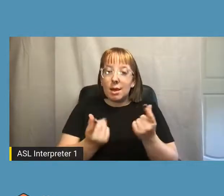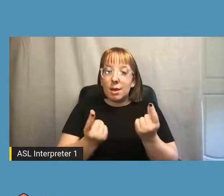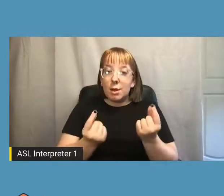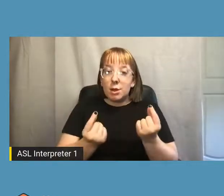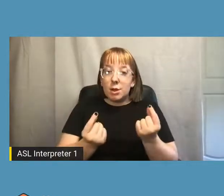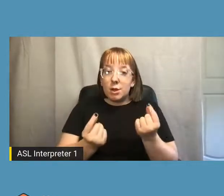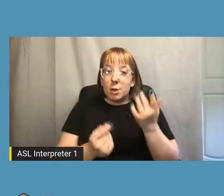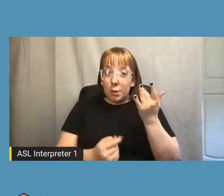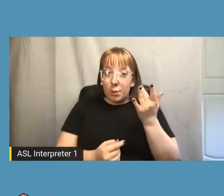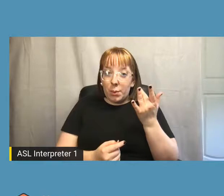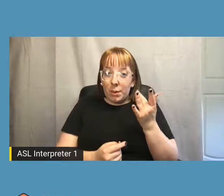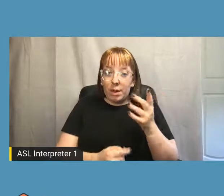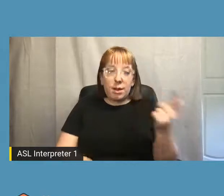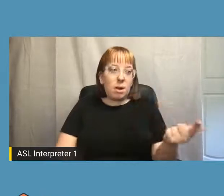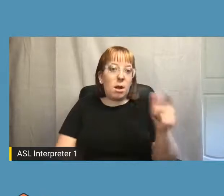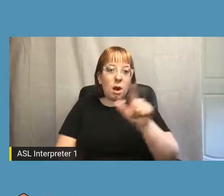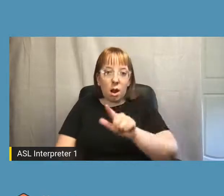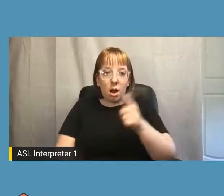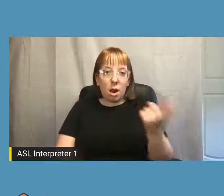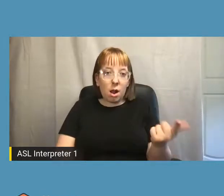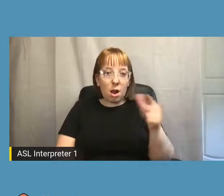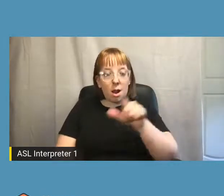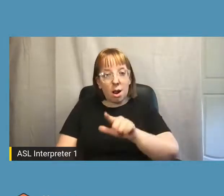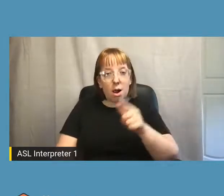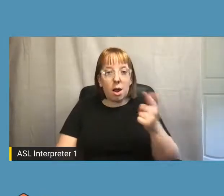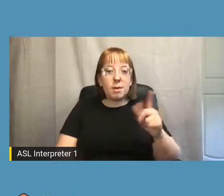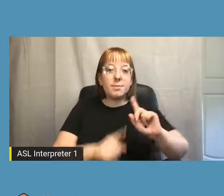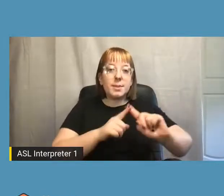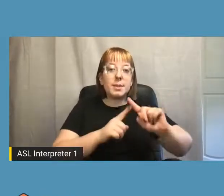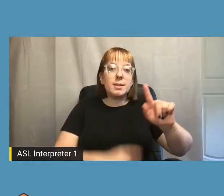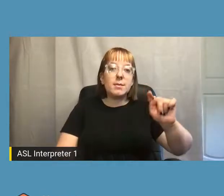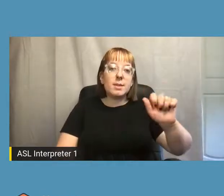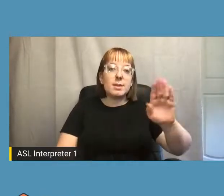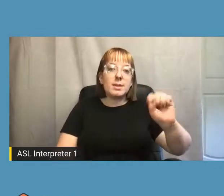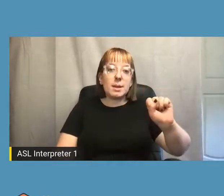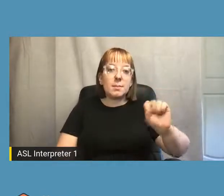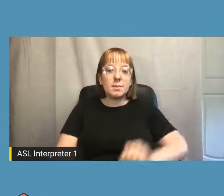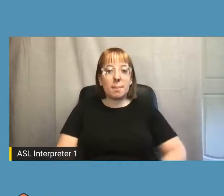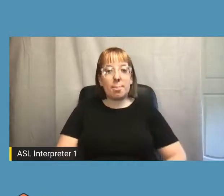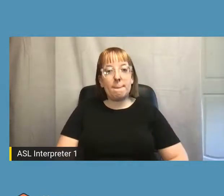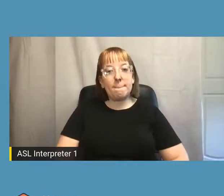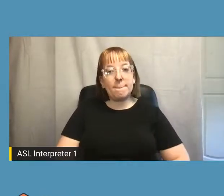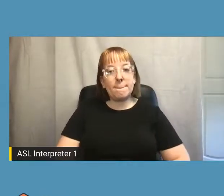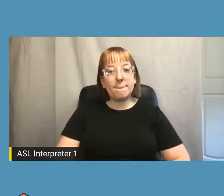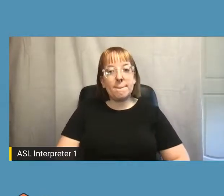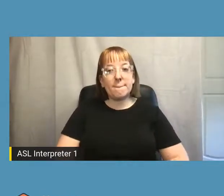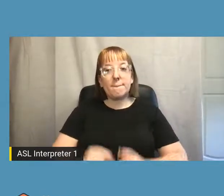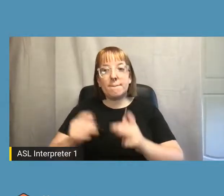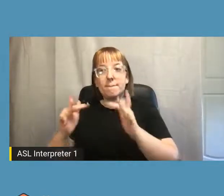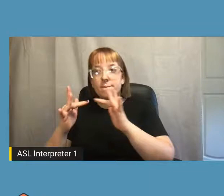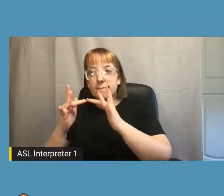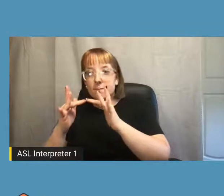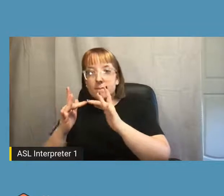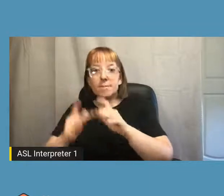I'm going back and forth between different software, online versus PowerPoint.